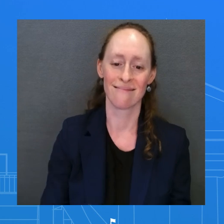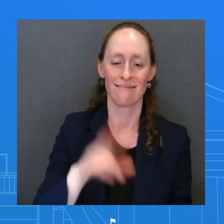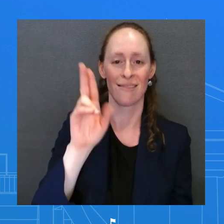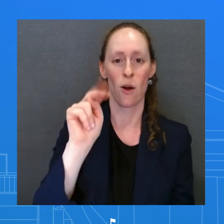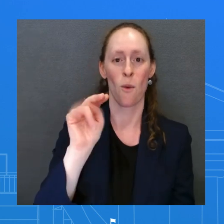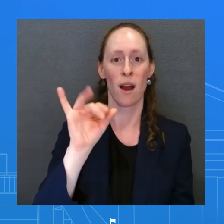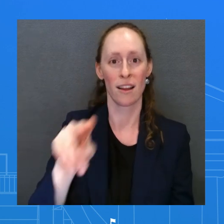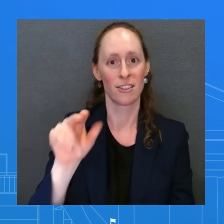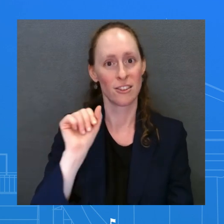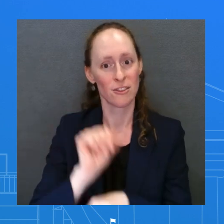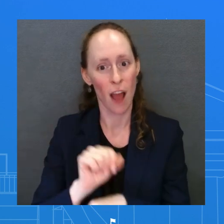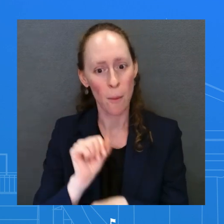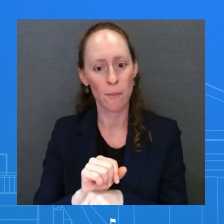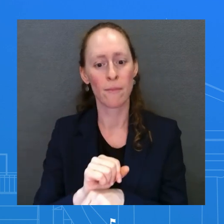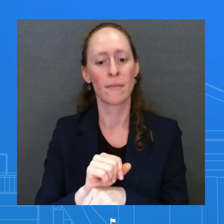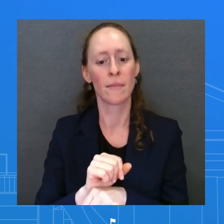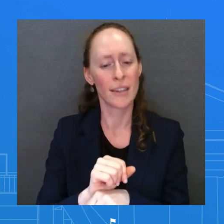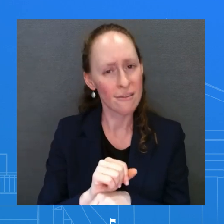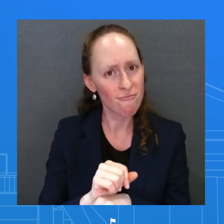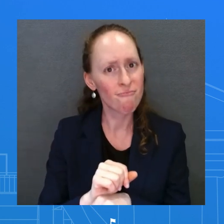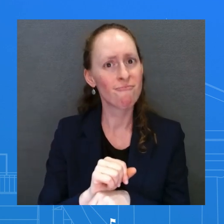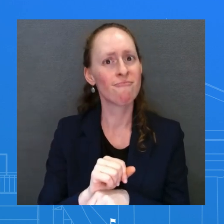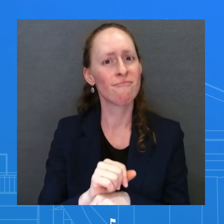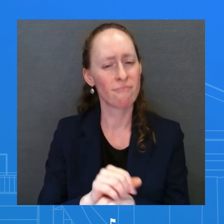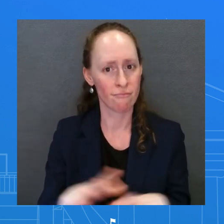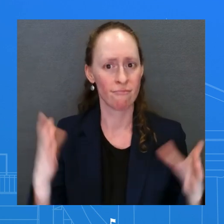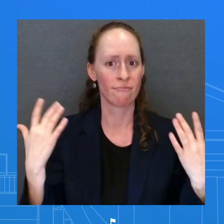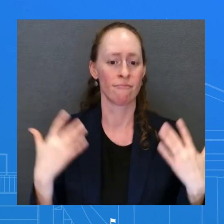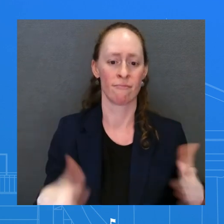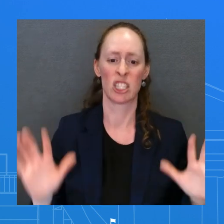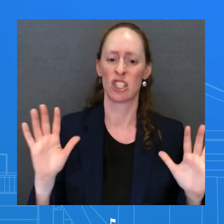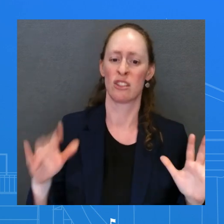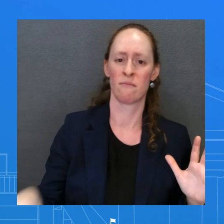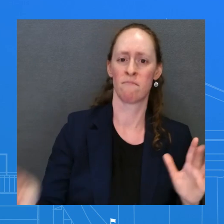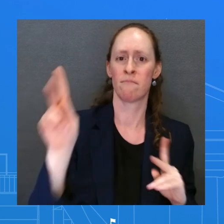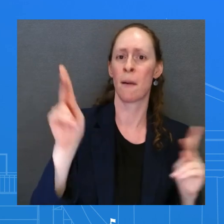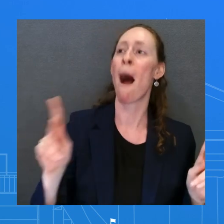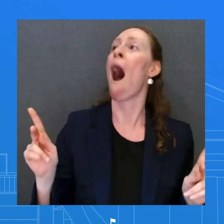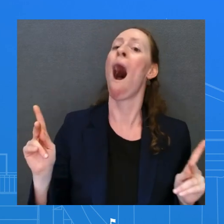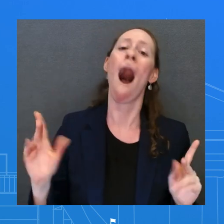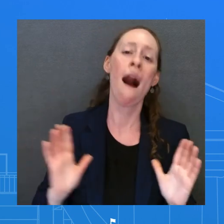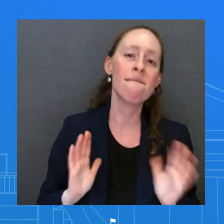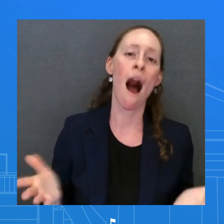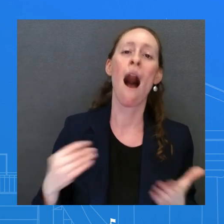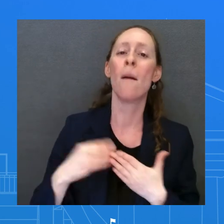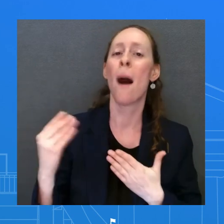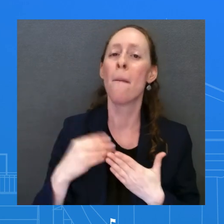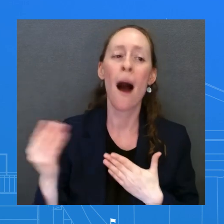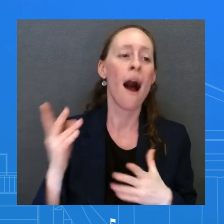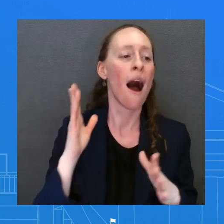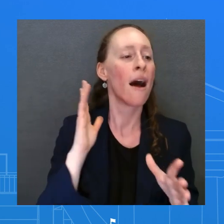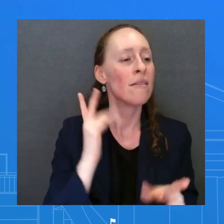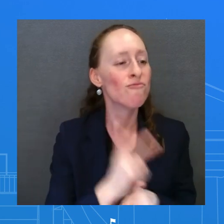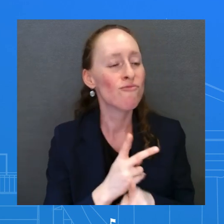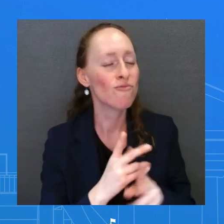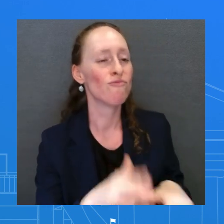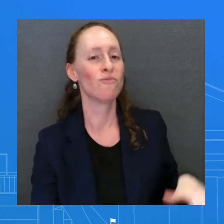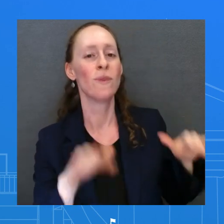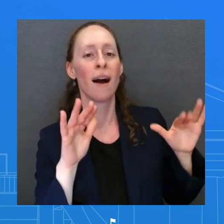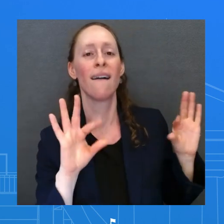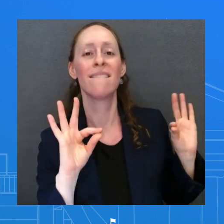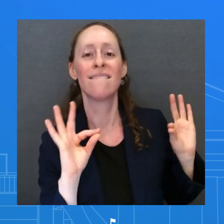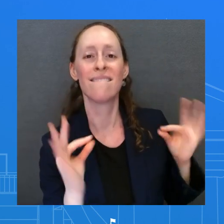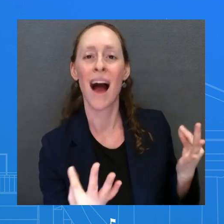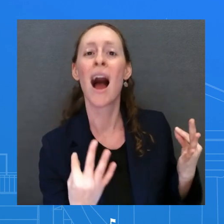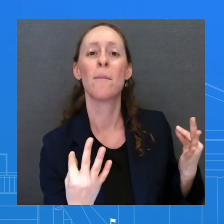for Americans to put food on their table. All of these things are important. But like I said, we understand that a lot of Americans don't know what the president